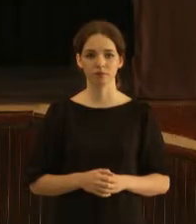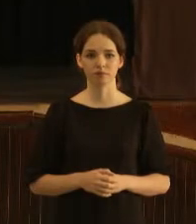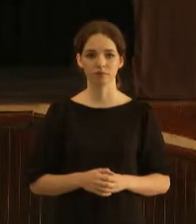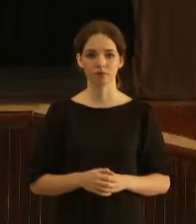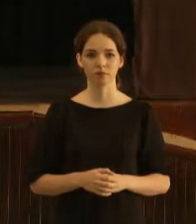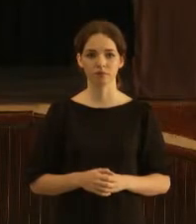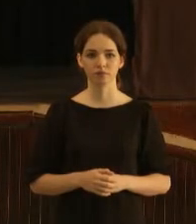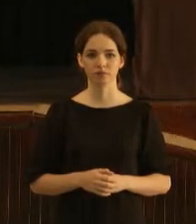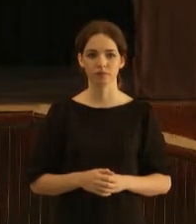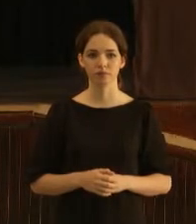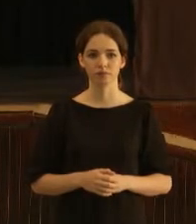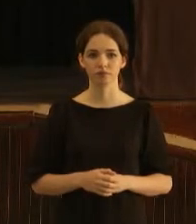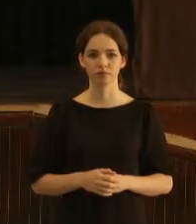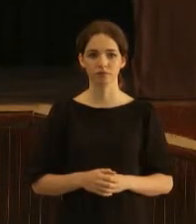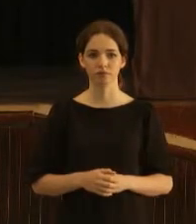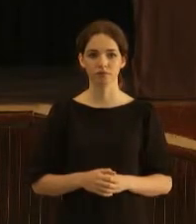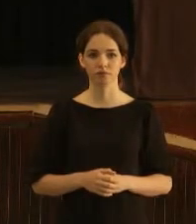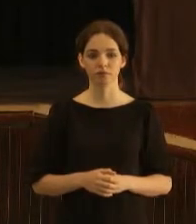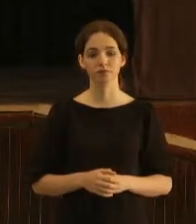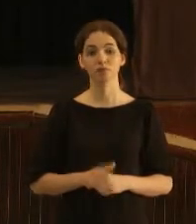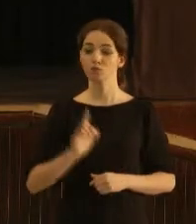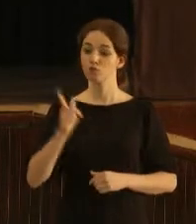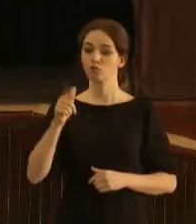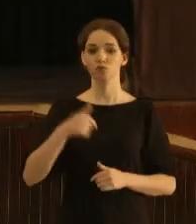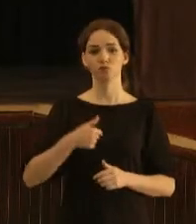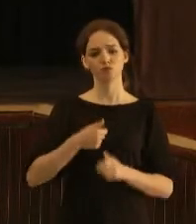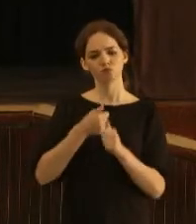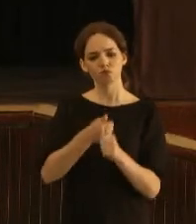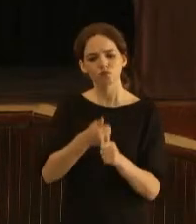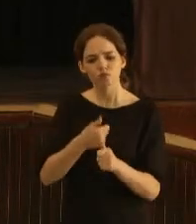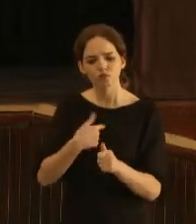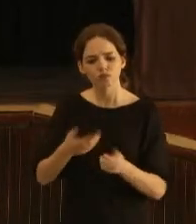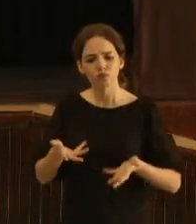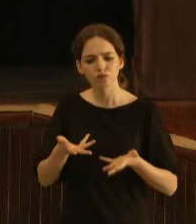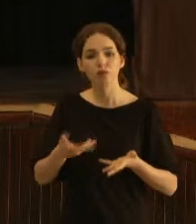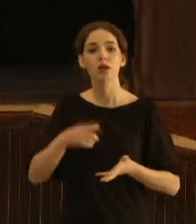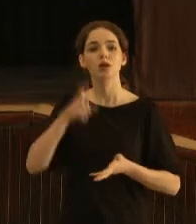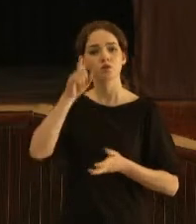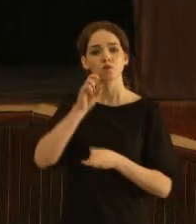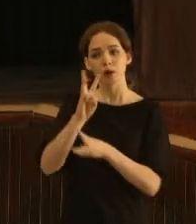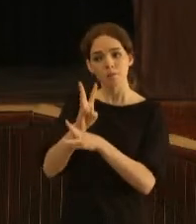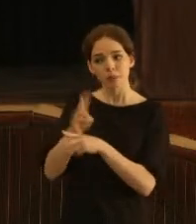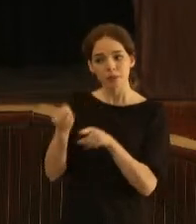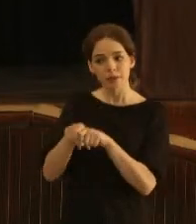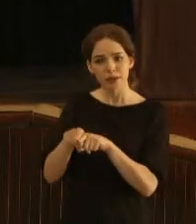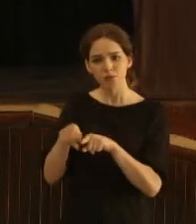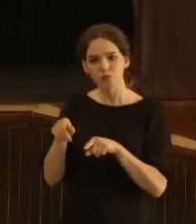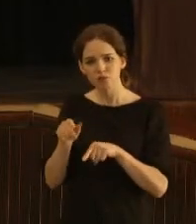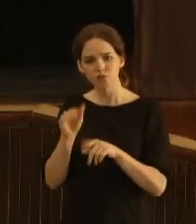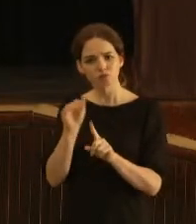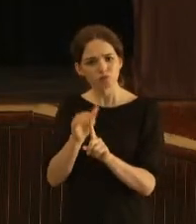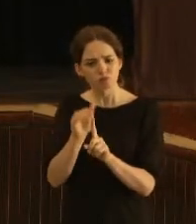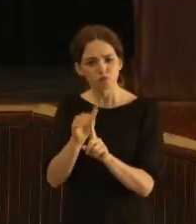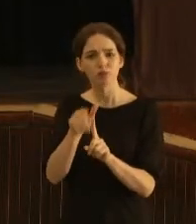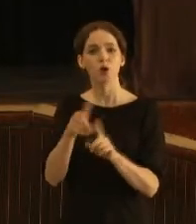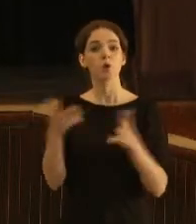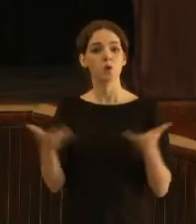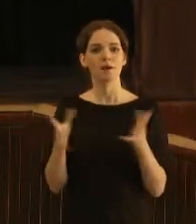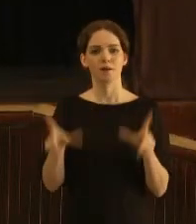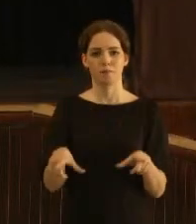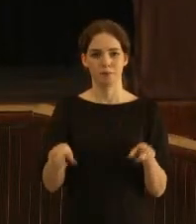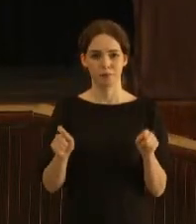Strandfontein. in We Strand. regularly followed up with them, and the grandmother also followed up in, was it Cape Town? Yes, in Cape